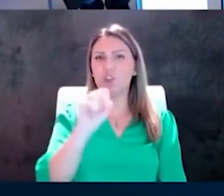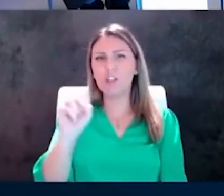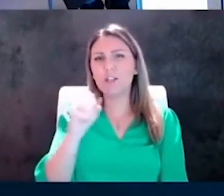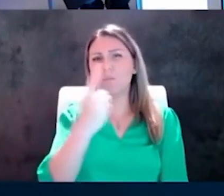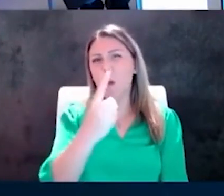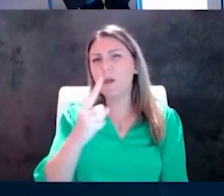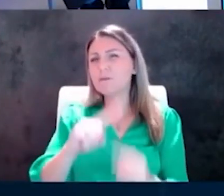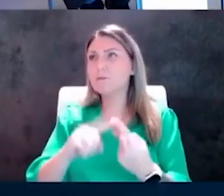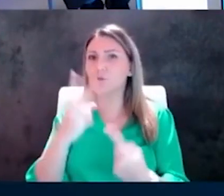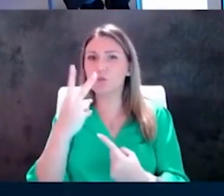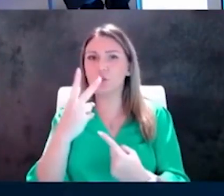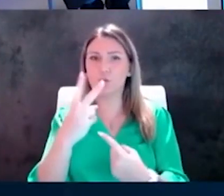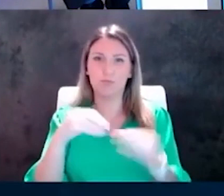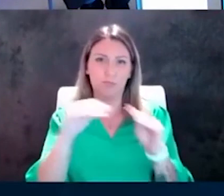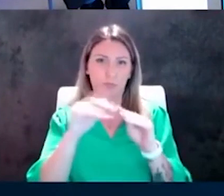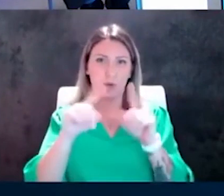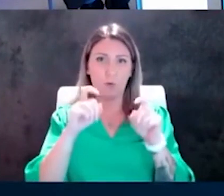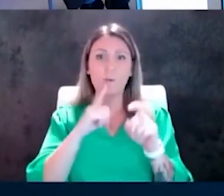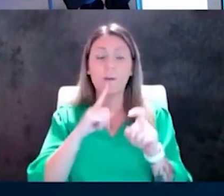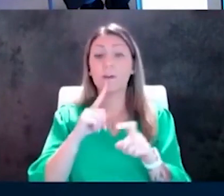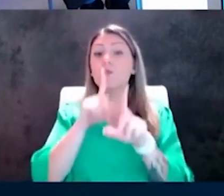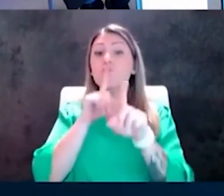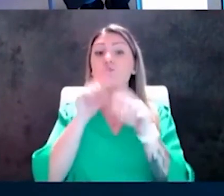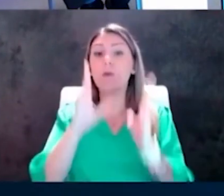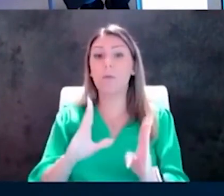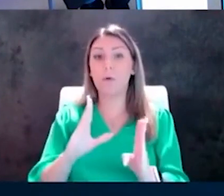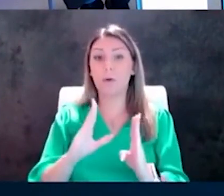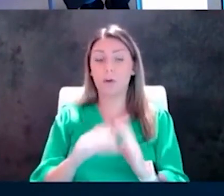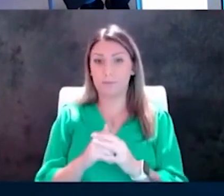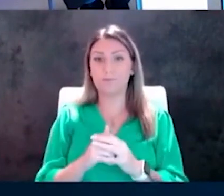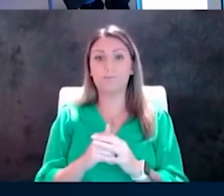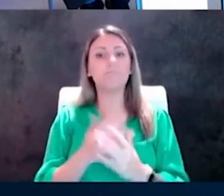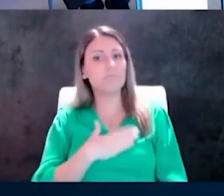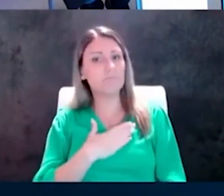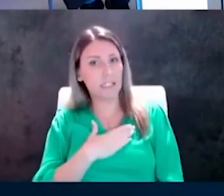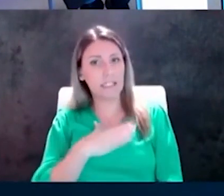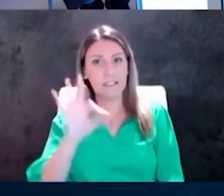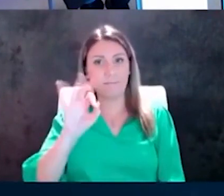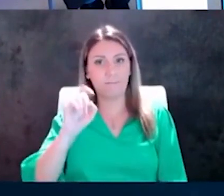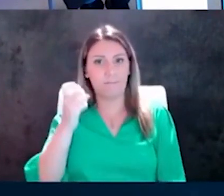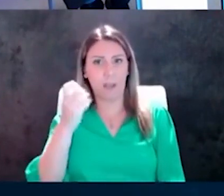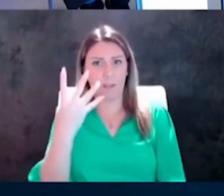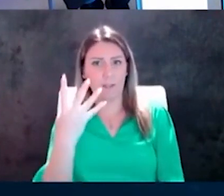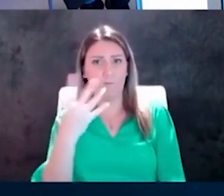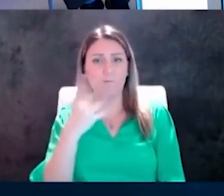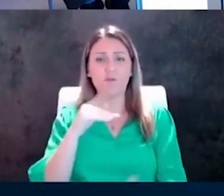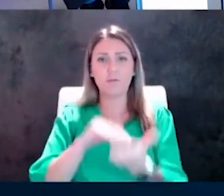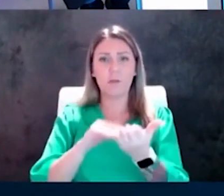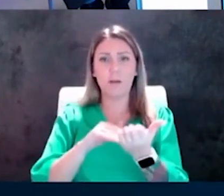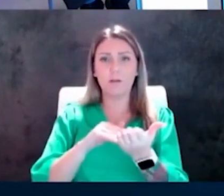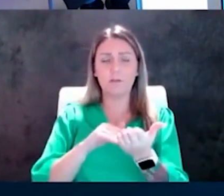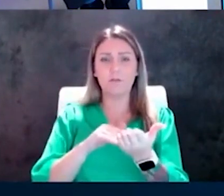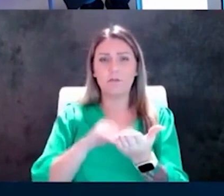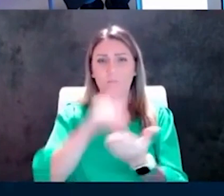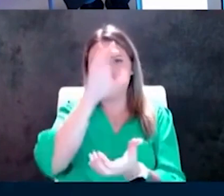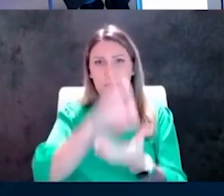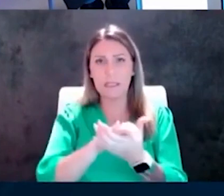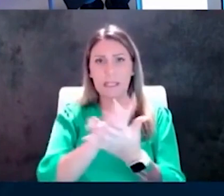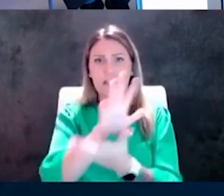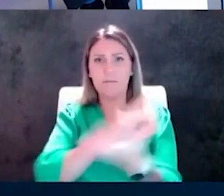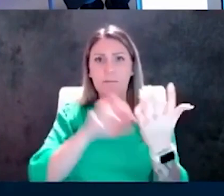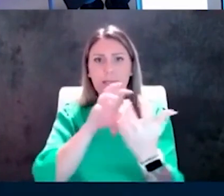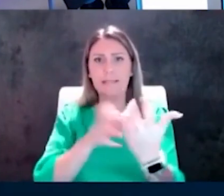Okay, I have a reporter question for you, Please. John, over at Fox 4. Do doctors believe mixing and matching will simplify the